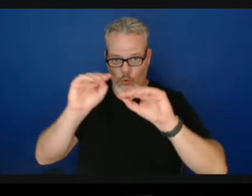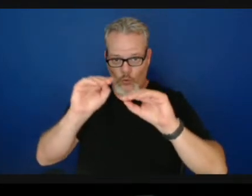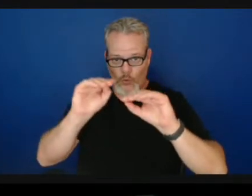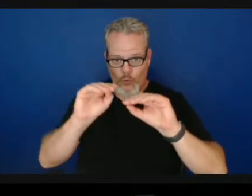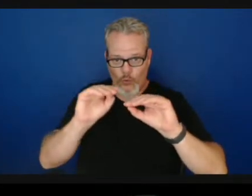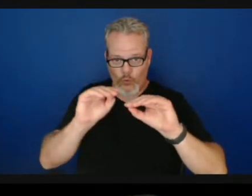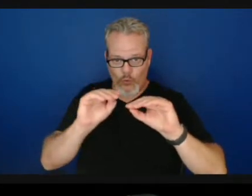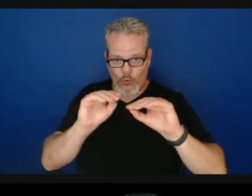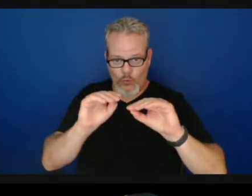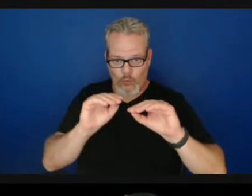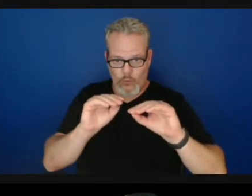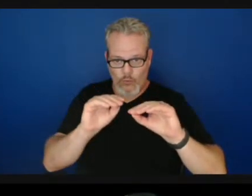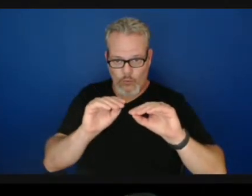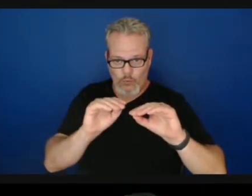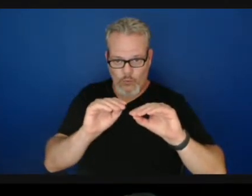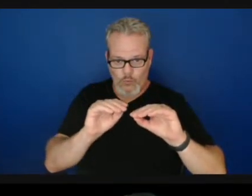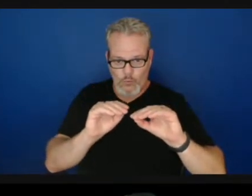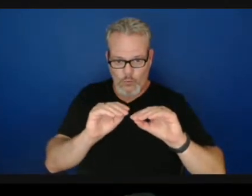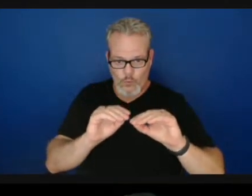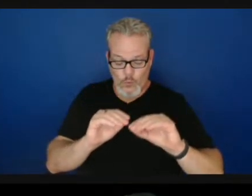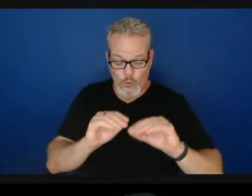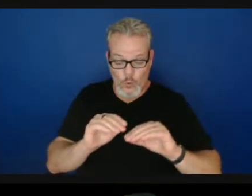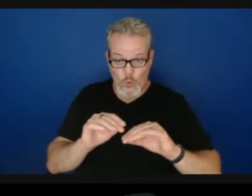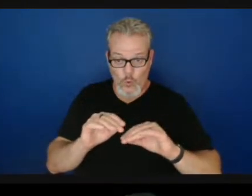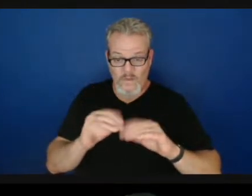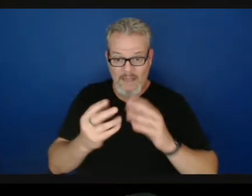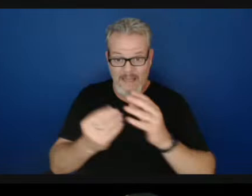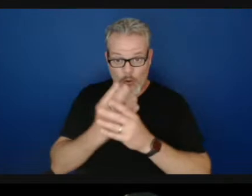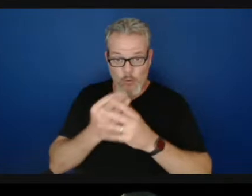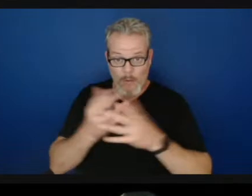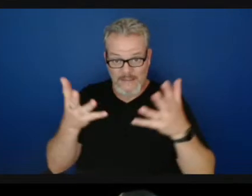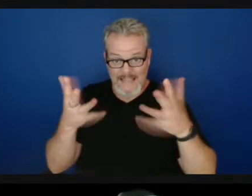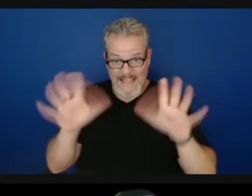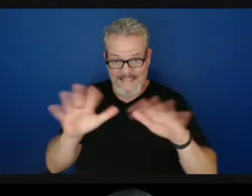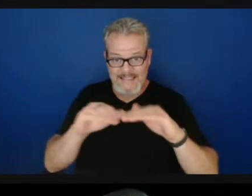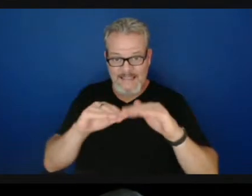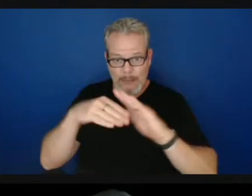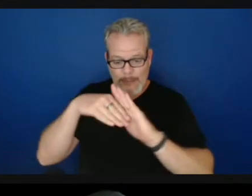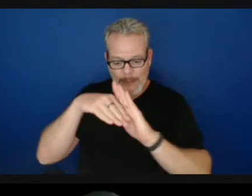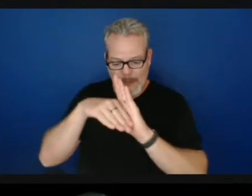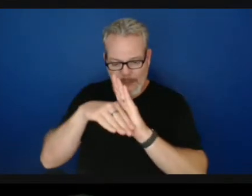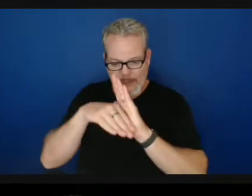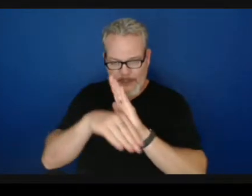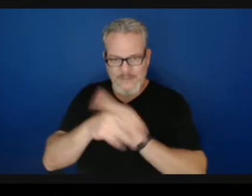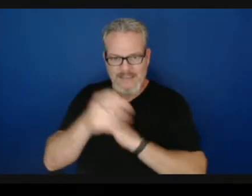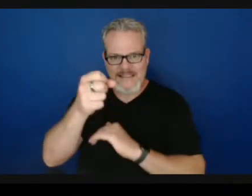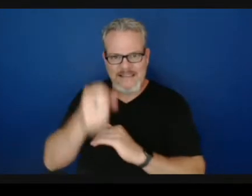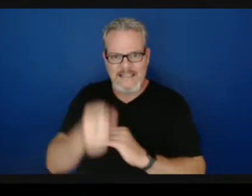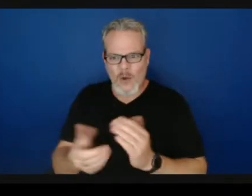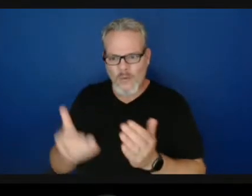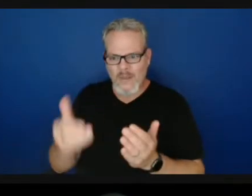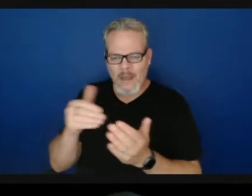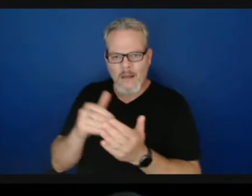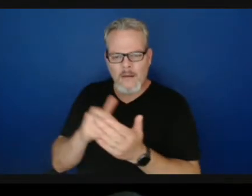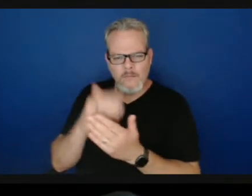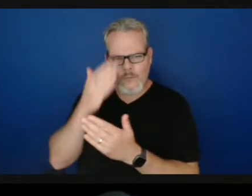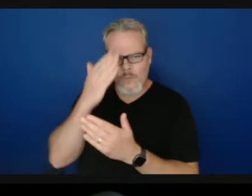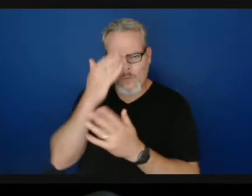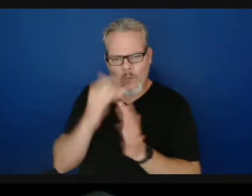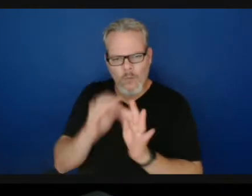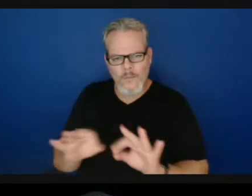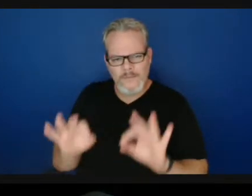eruption continues, it ends, and now it continues moving south again. But the reason this is so important is that here in